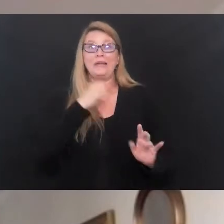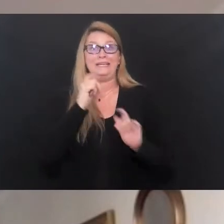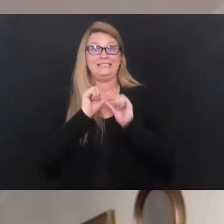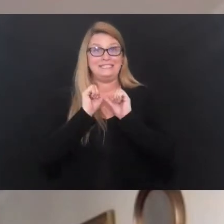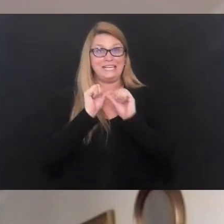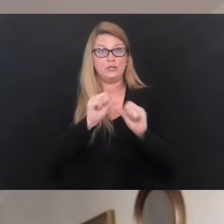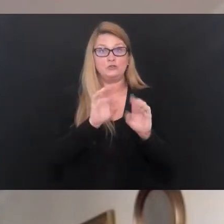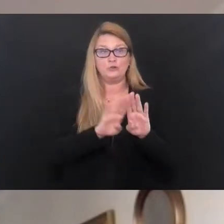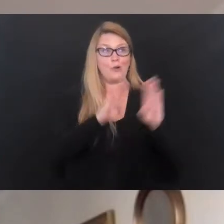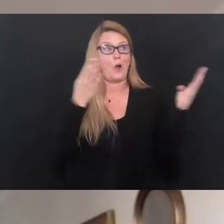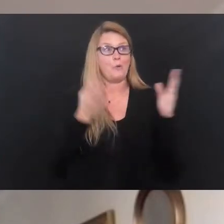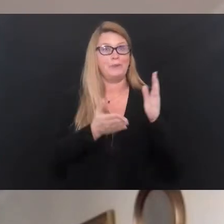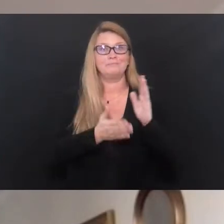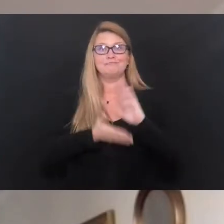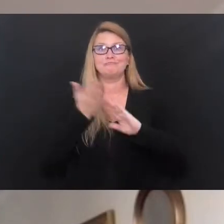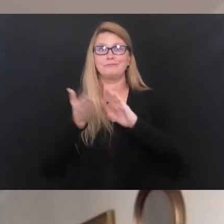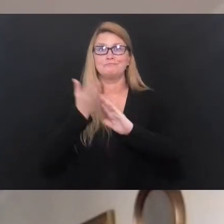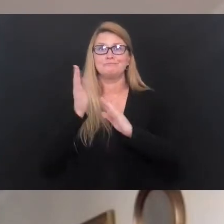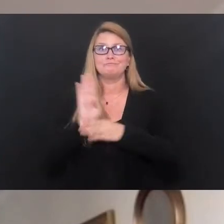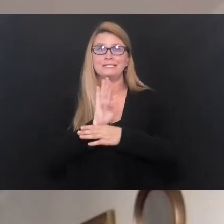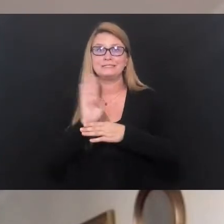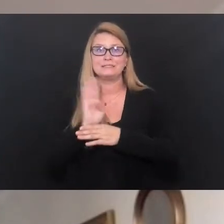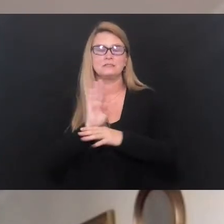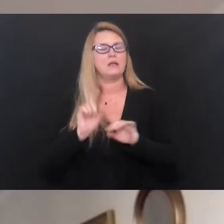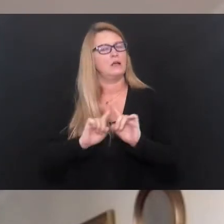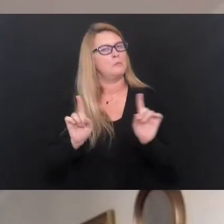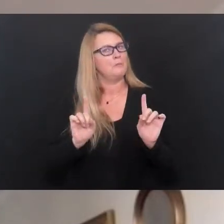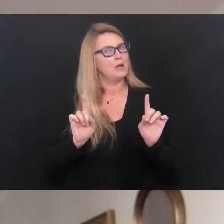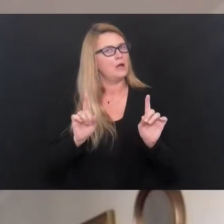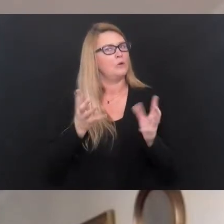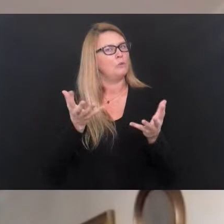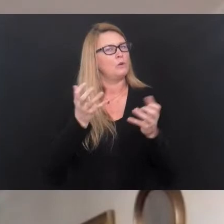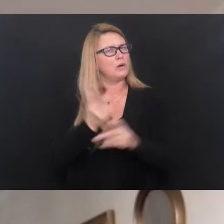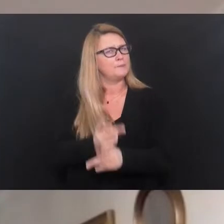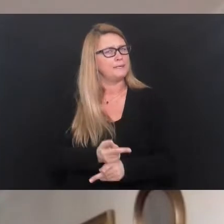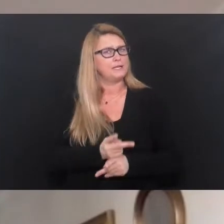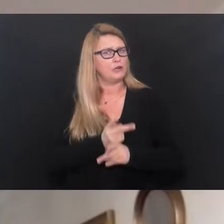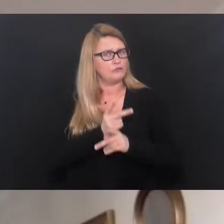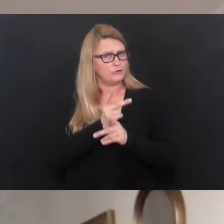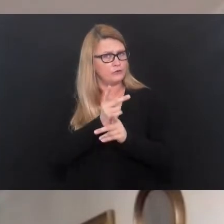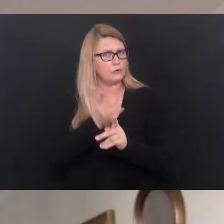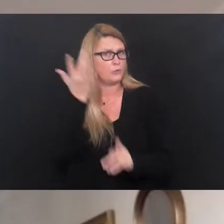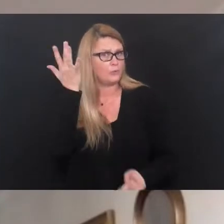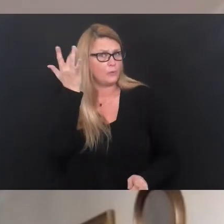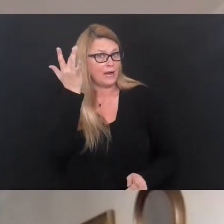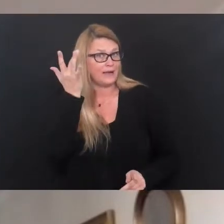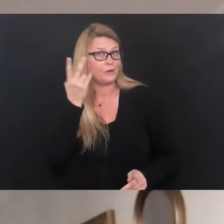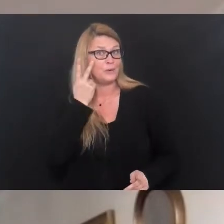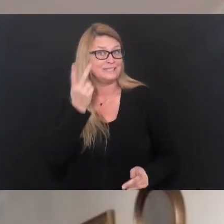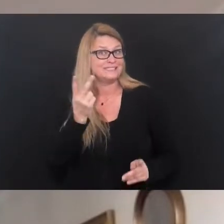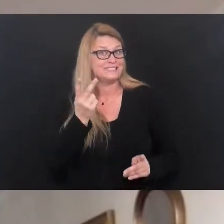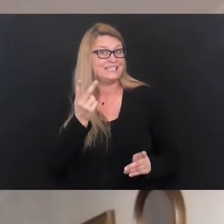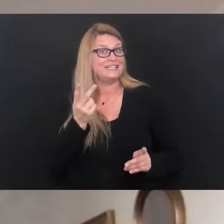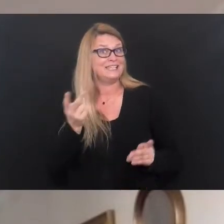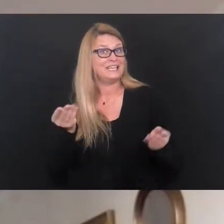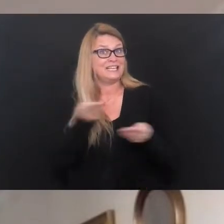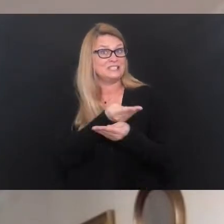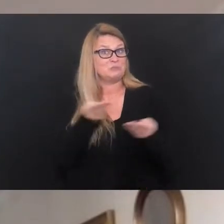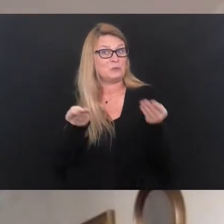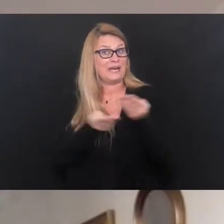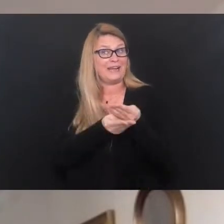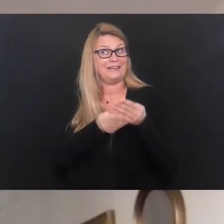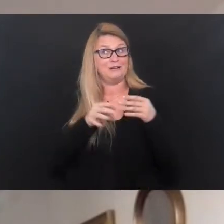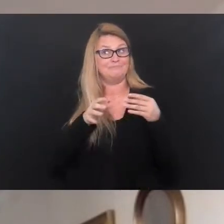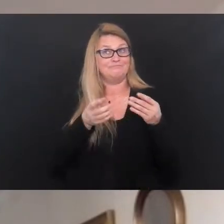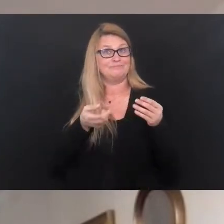to businesses, which is important, but we want to make sure that we're extra careful because we do see the spread of COVID-19 picking